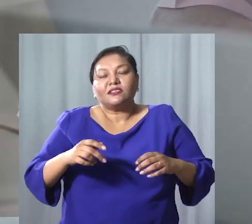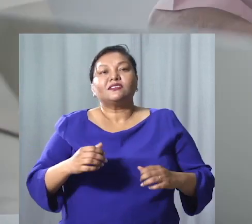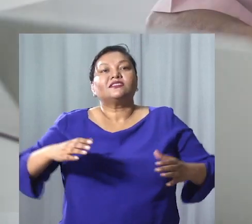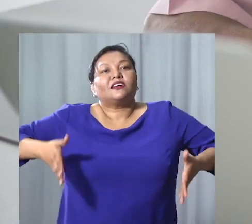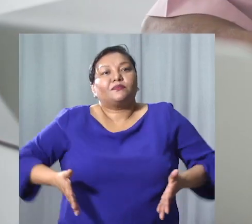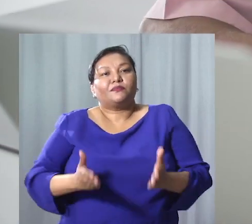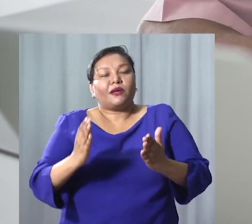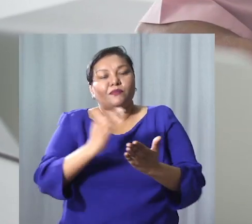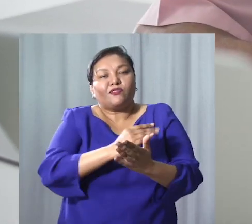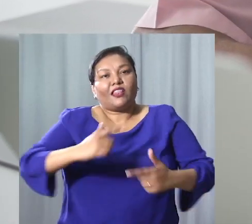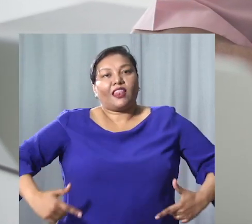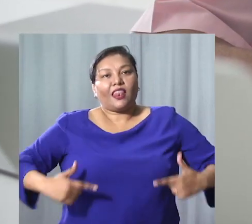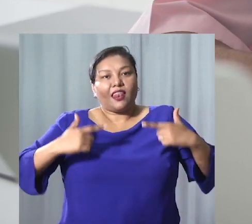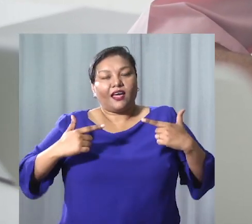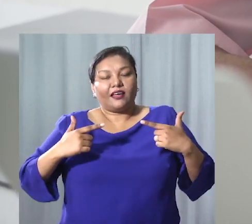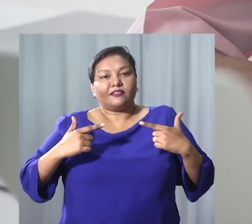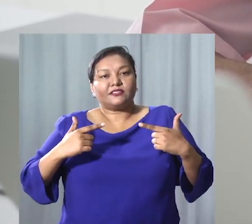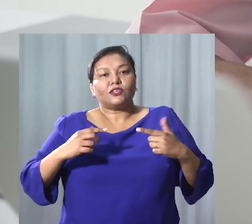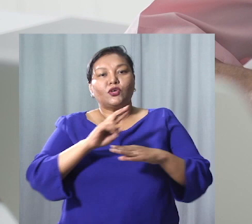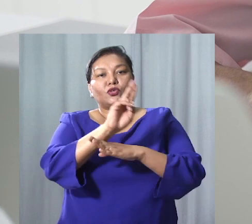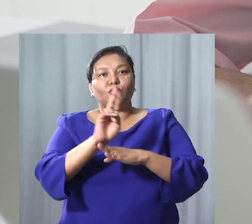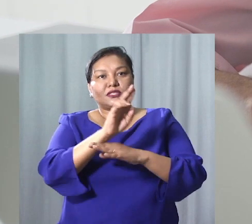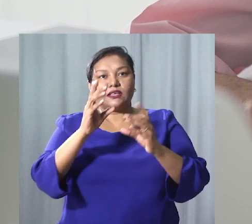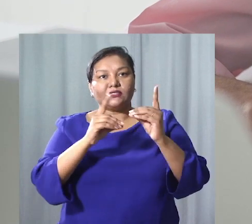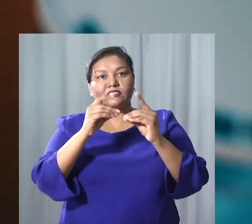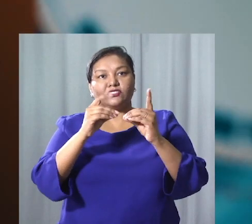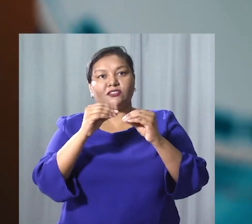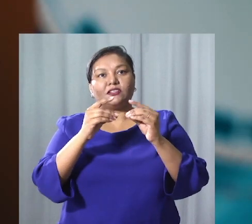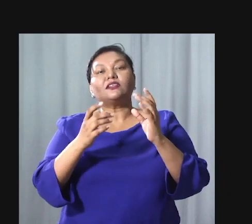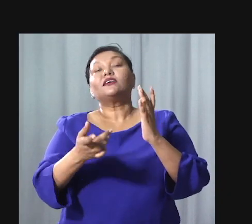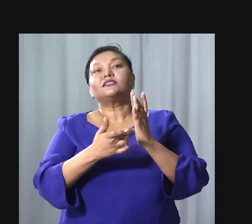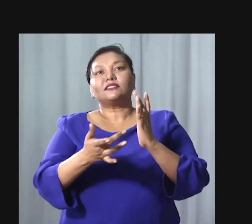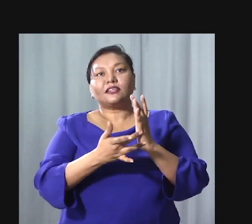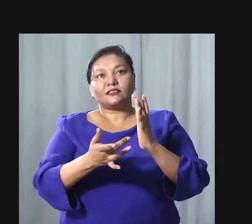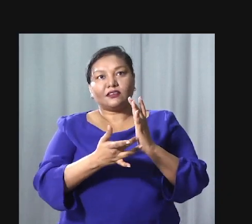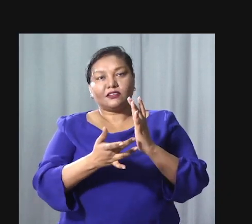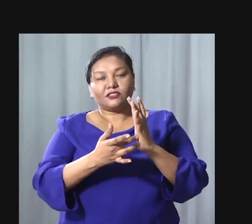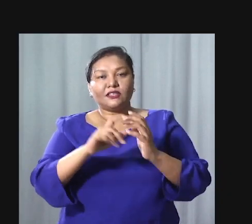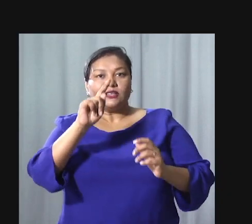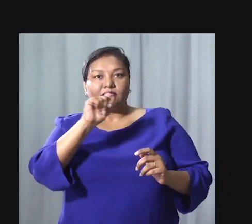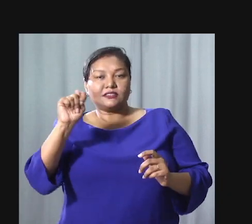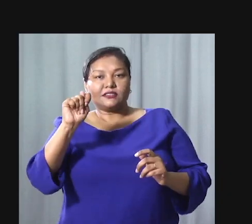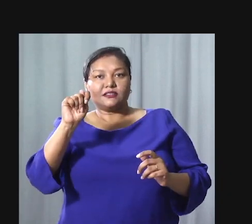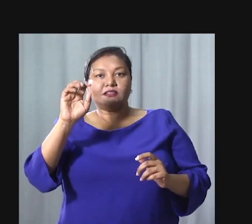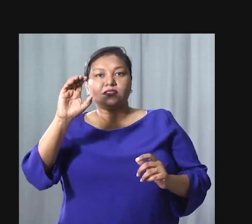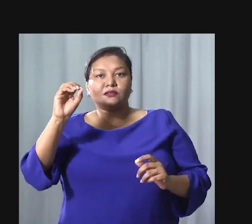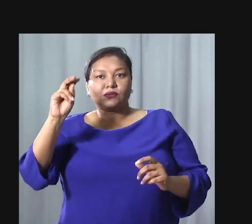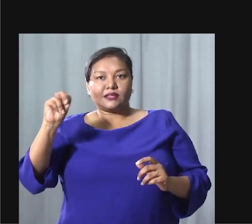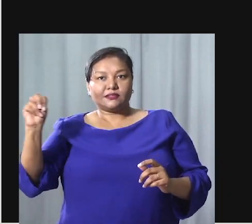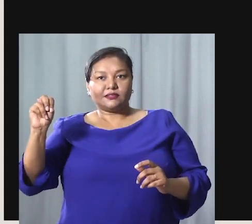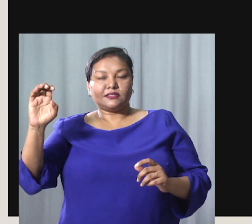their lives through the use of digital technology. TT Connect, the customer-facing arm